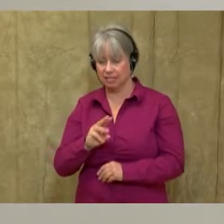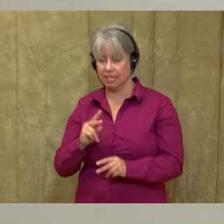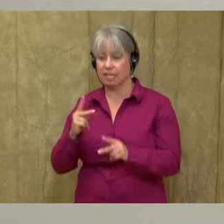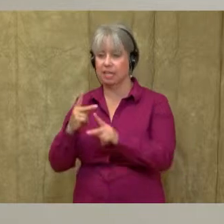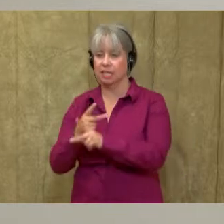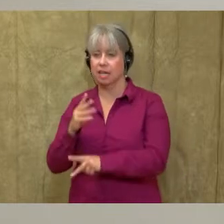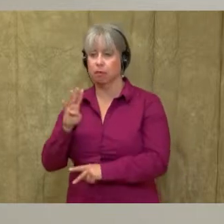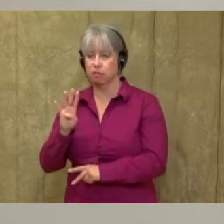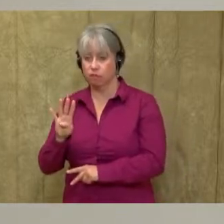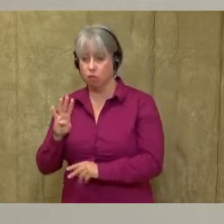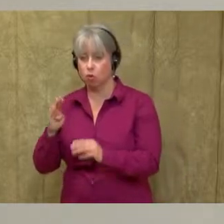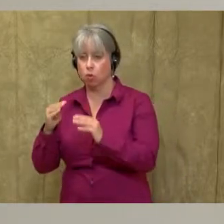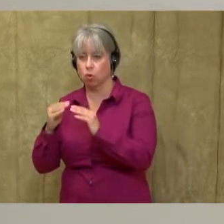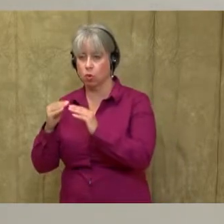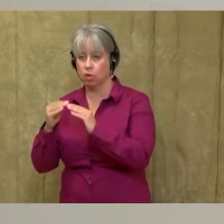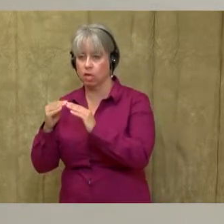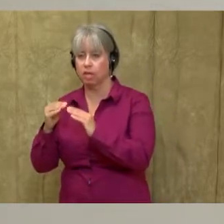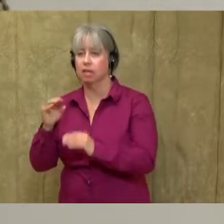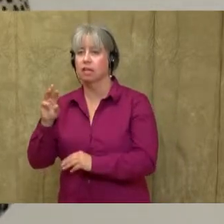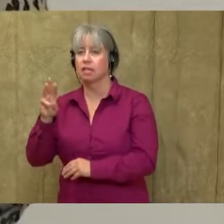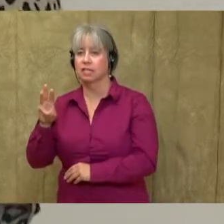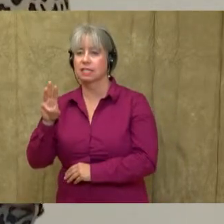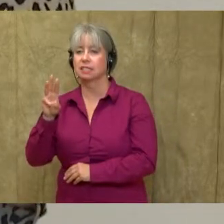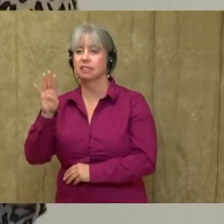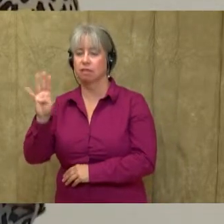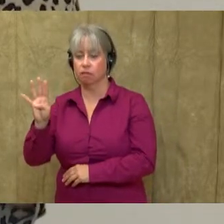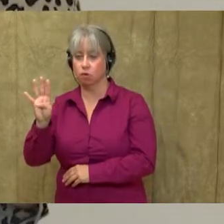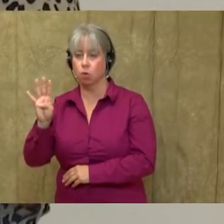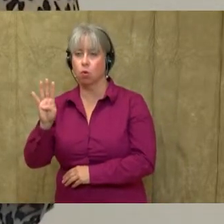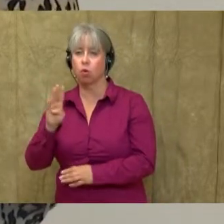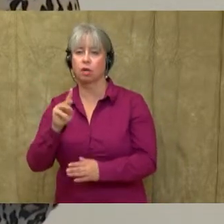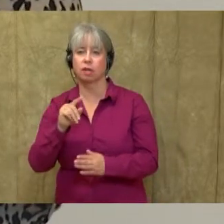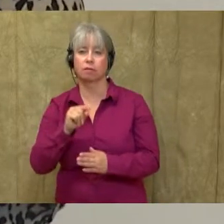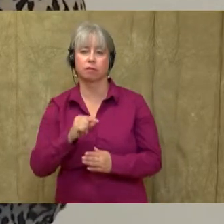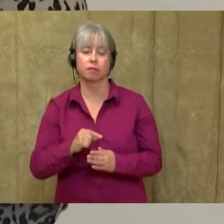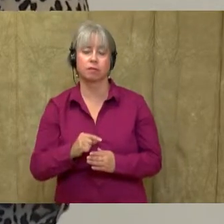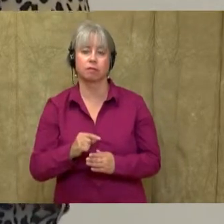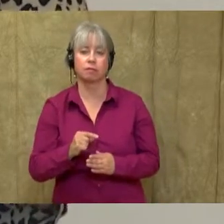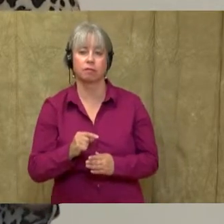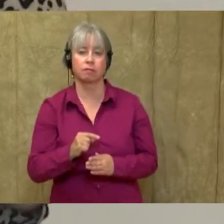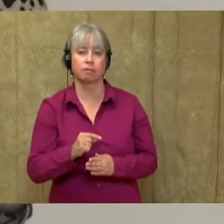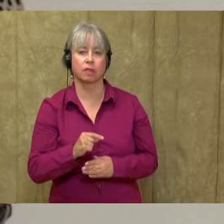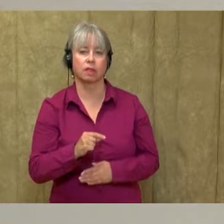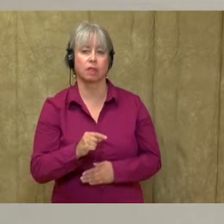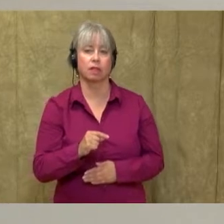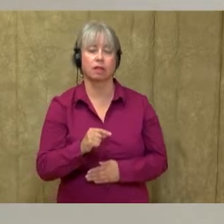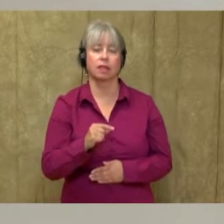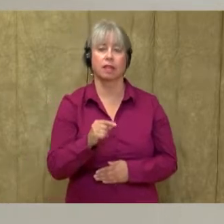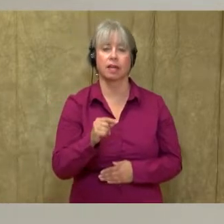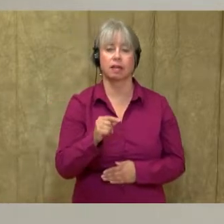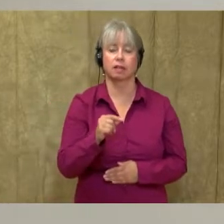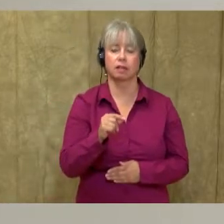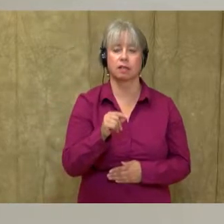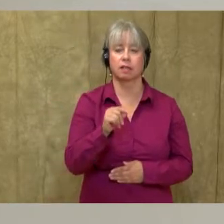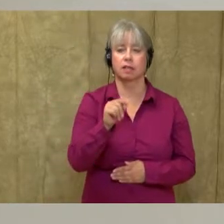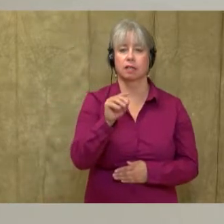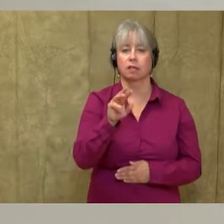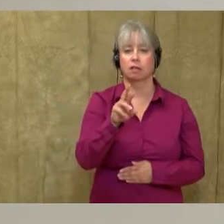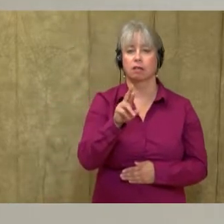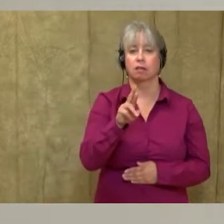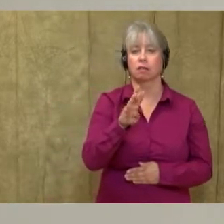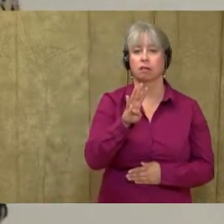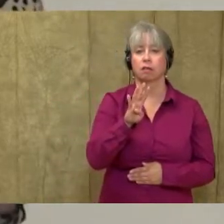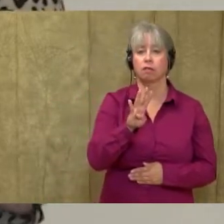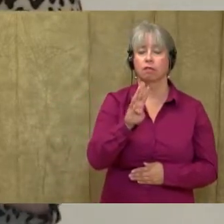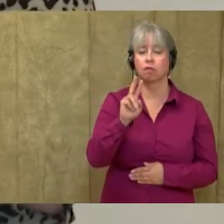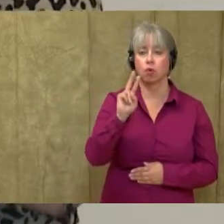another 4, which would give me my 64. Then I can replace 4 cubed with 64 centimeters